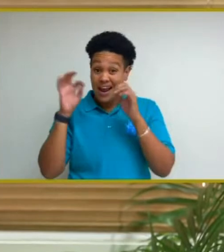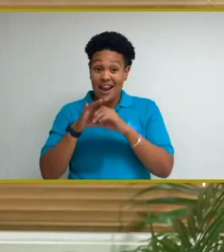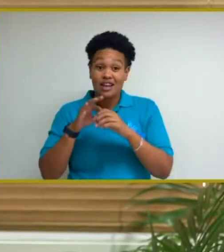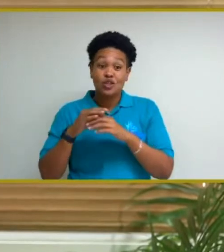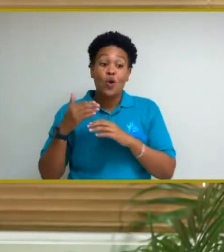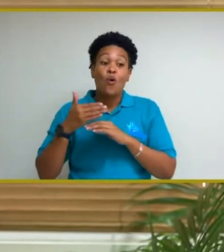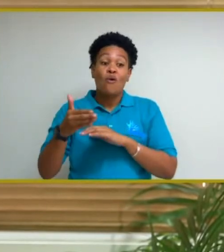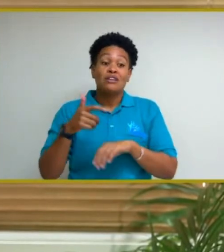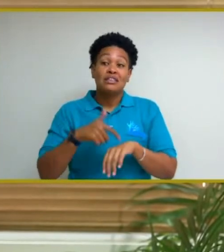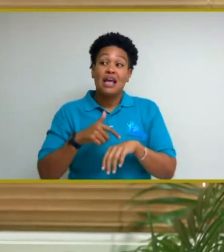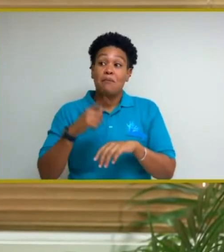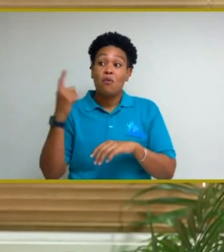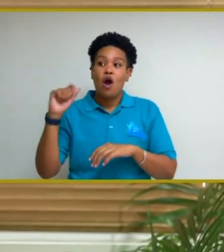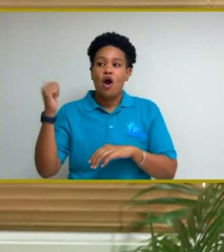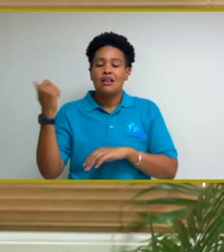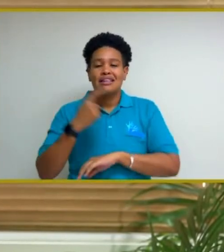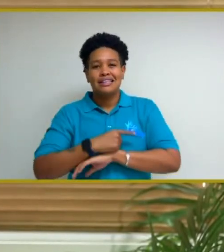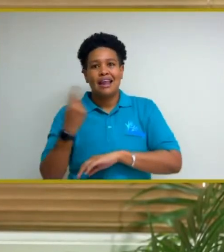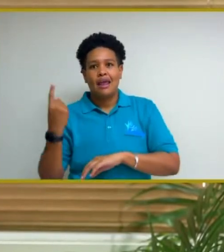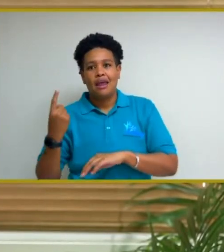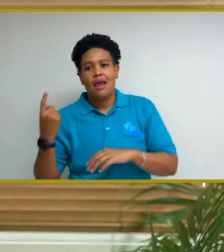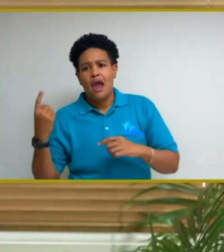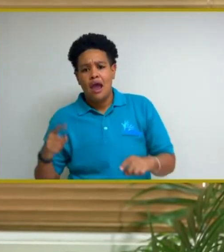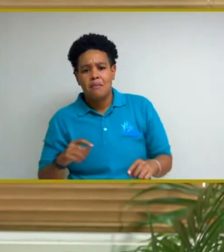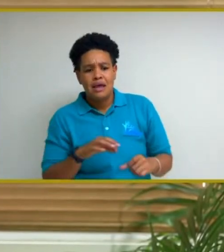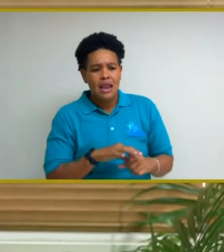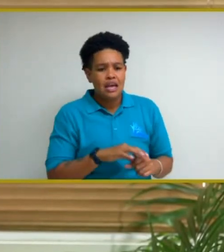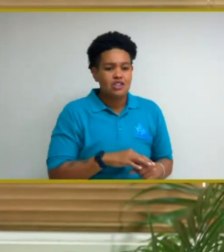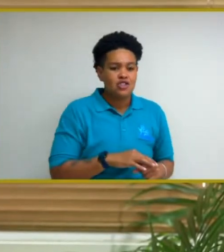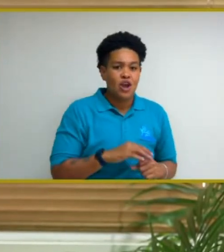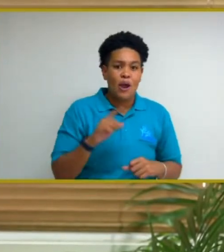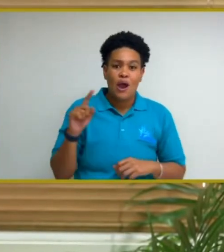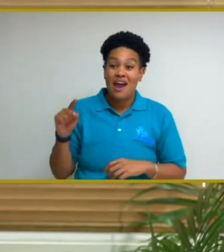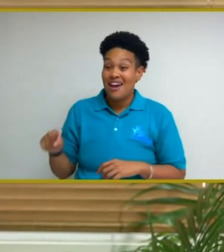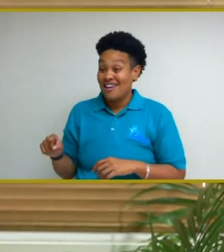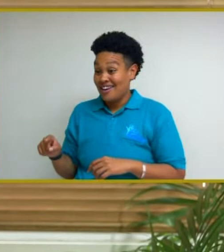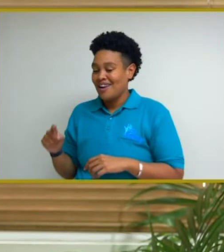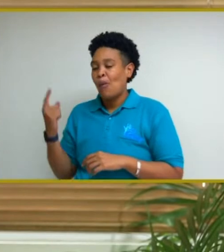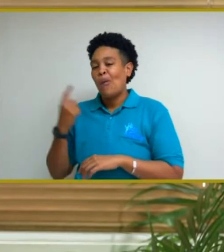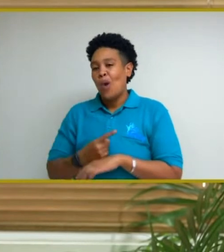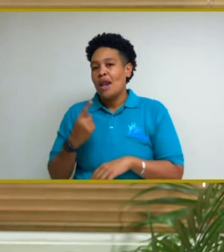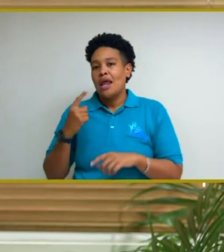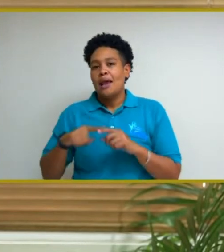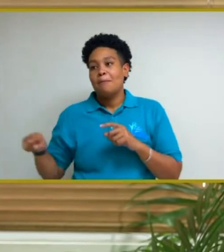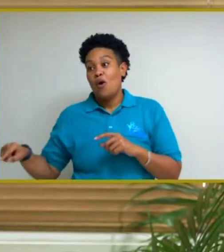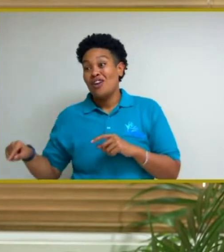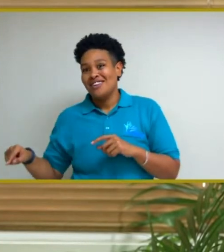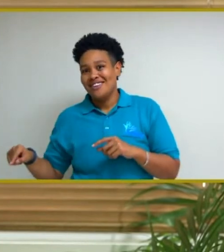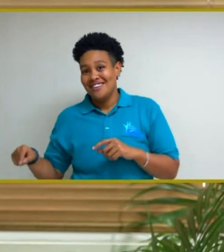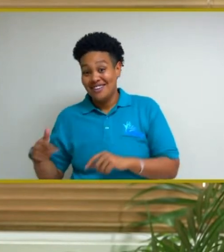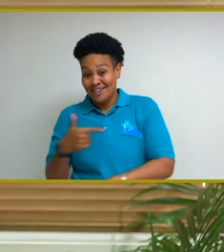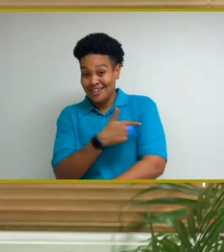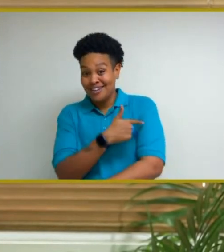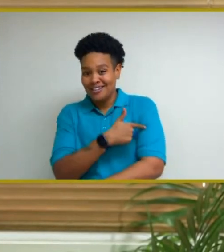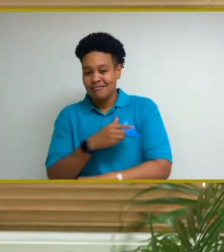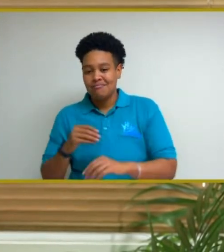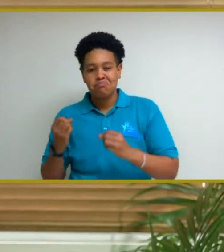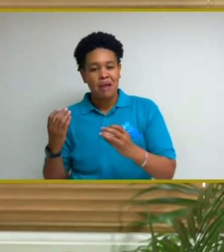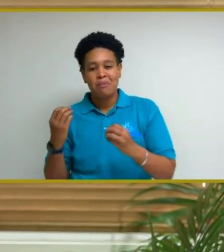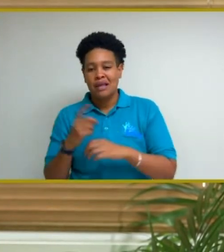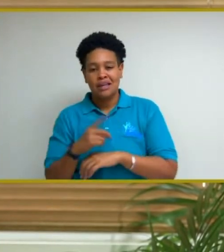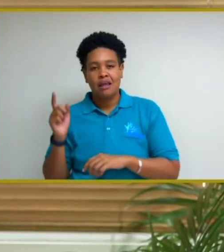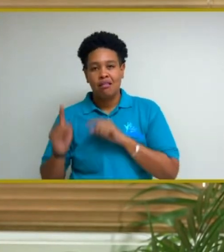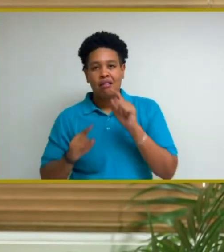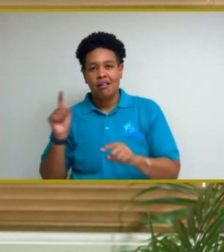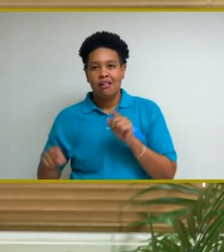on one day. But what it means is that we have to, if we are to get to that 2/3, all hands have to be on